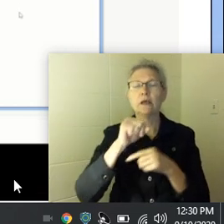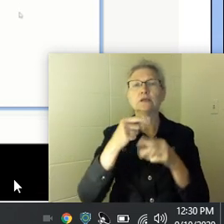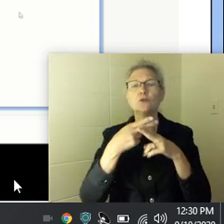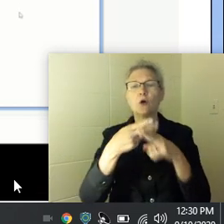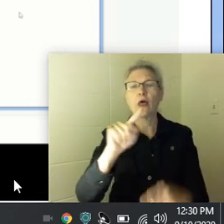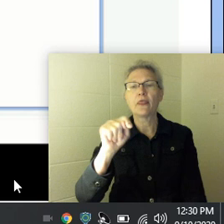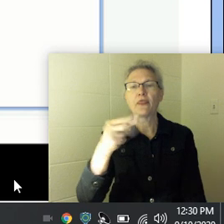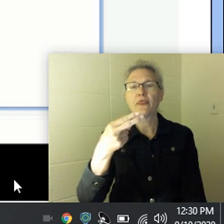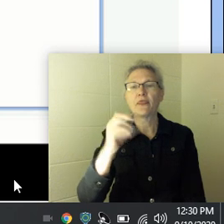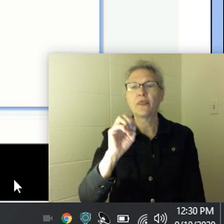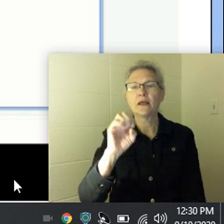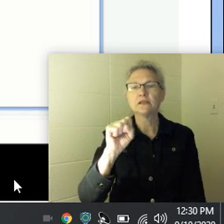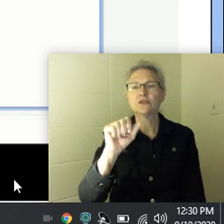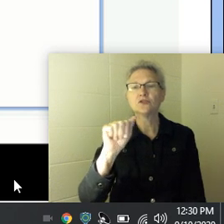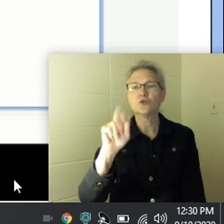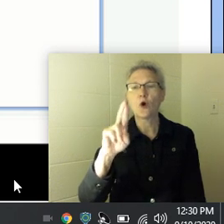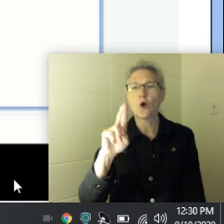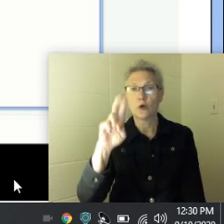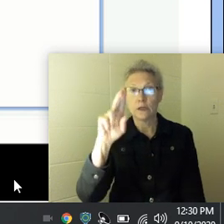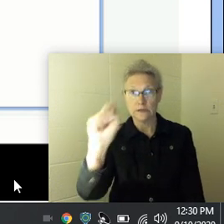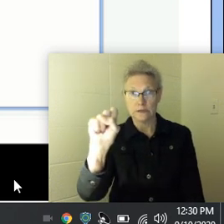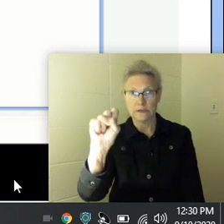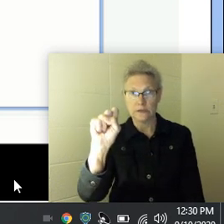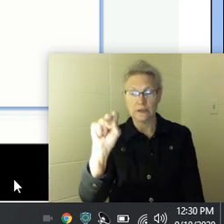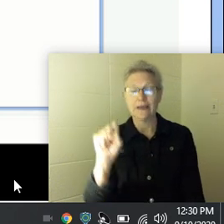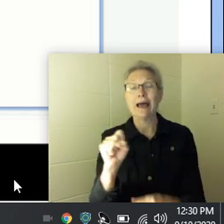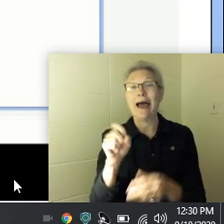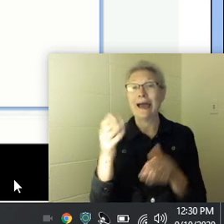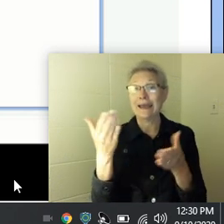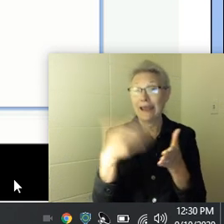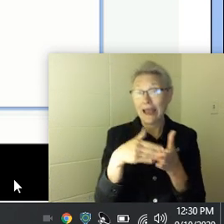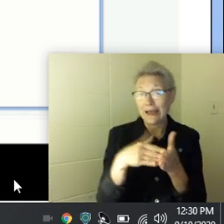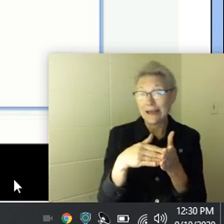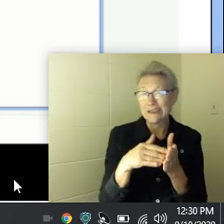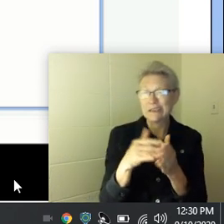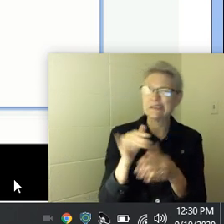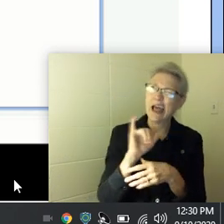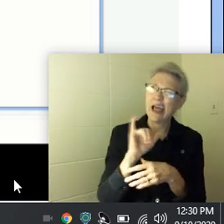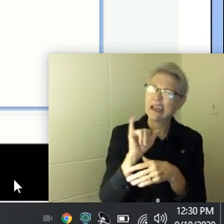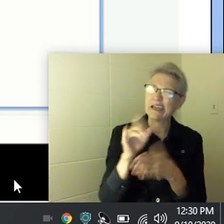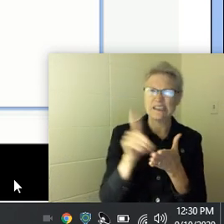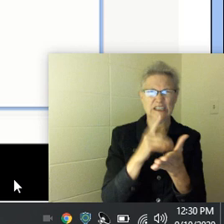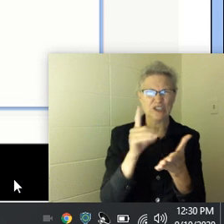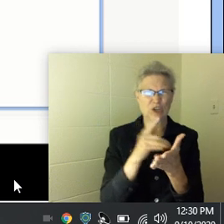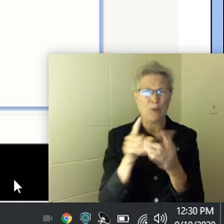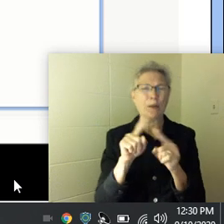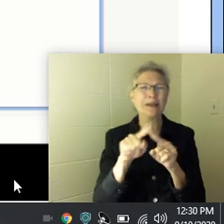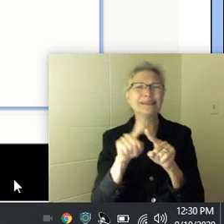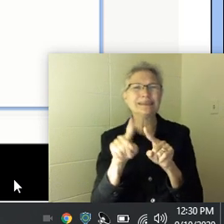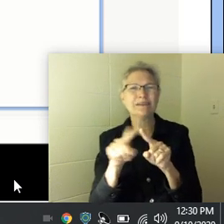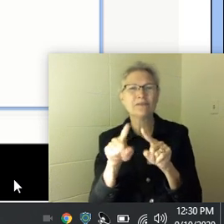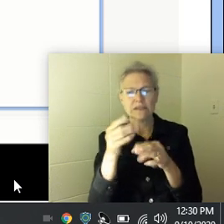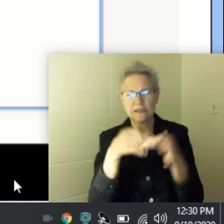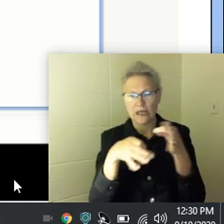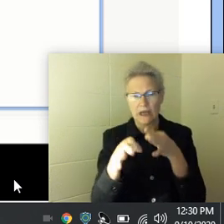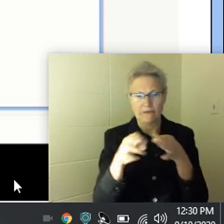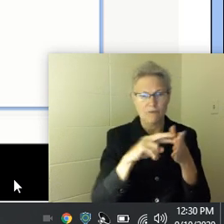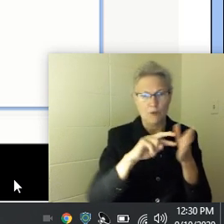thesaurus. Now, a thesaurus is, again, it's almost like a dictionary, but this is different because instead of giving